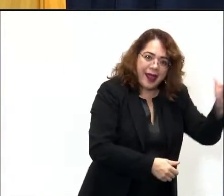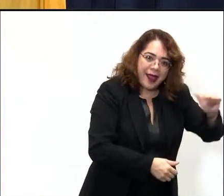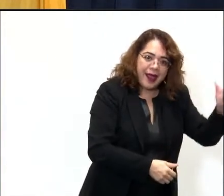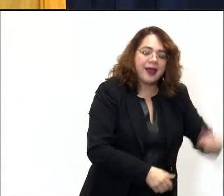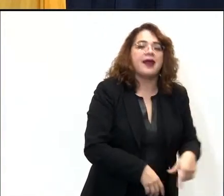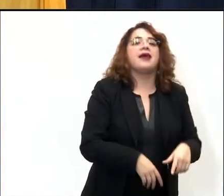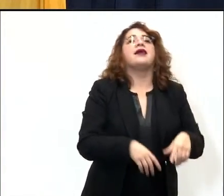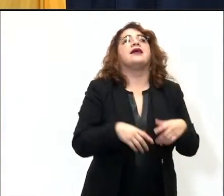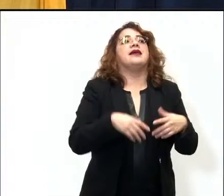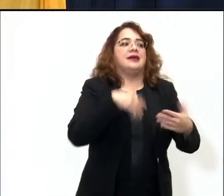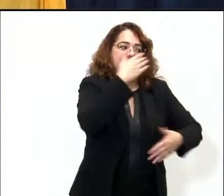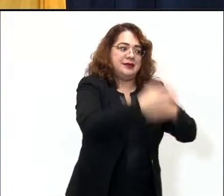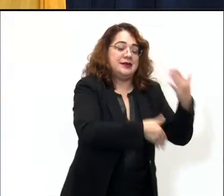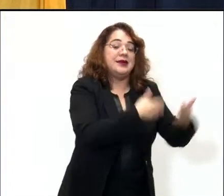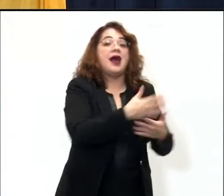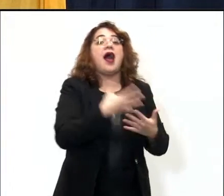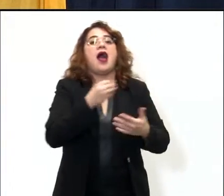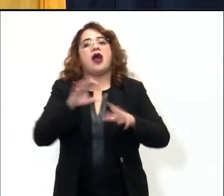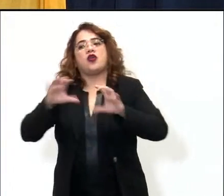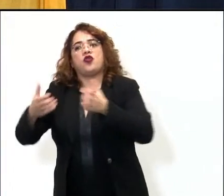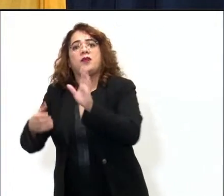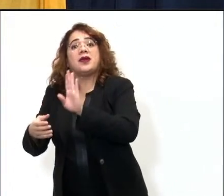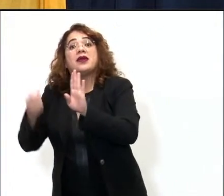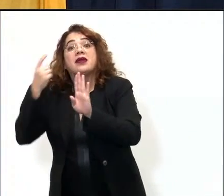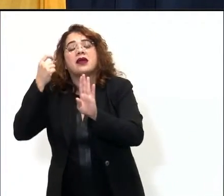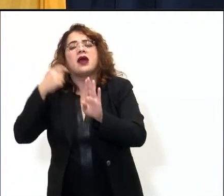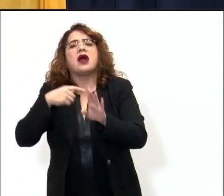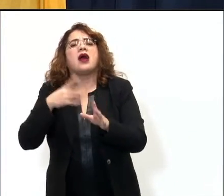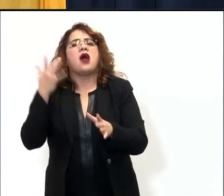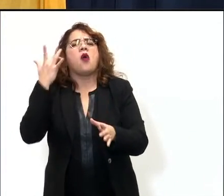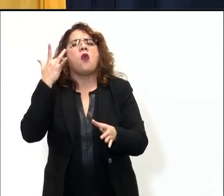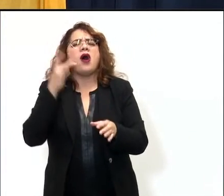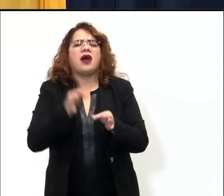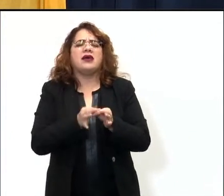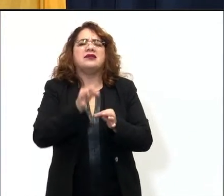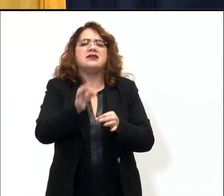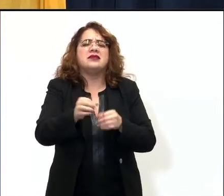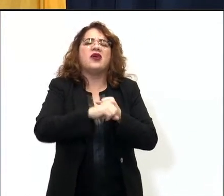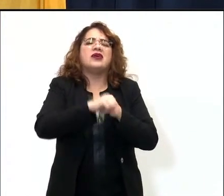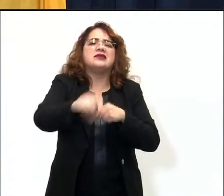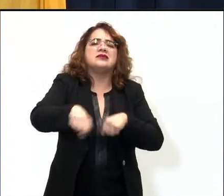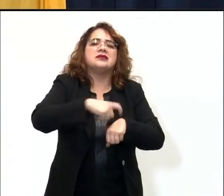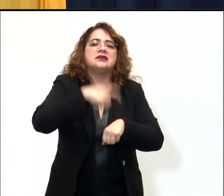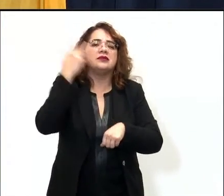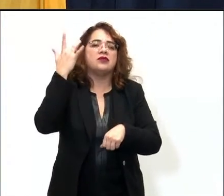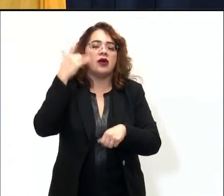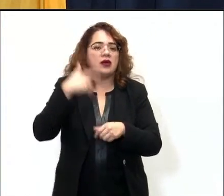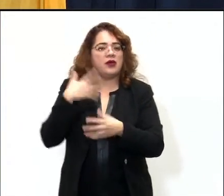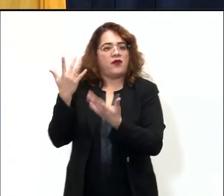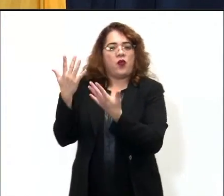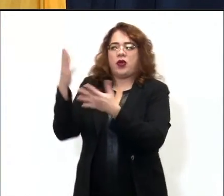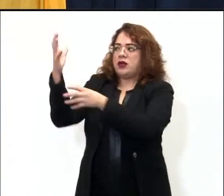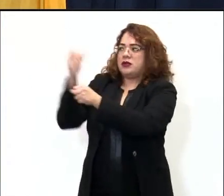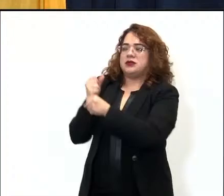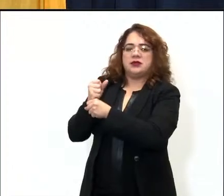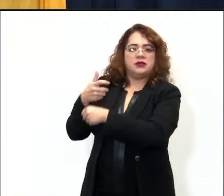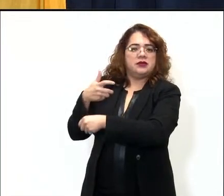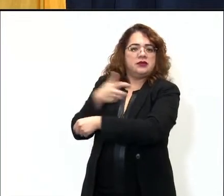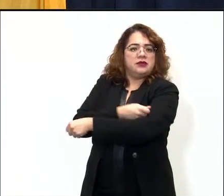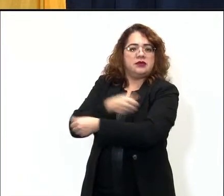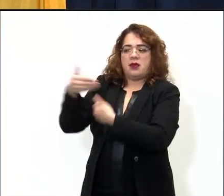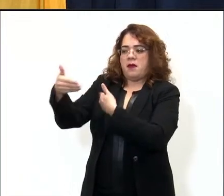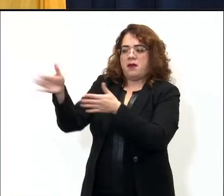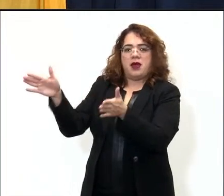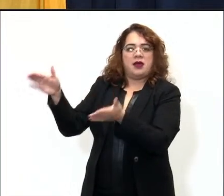because the vaccines aren't coming in as fast as we would like. And so just please know that the timeline that we gave maybe a